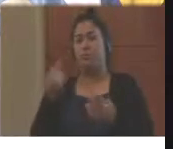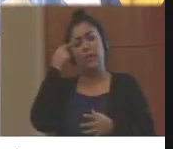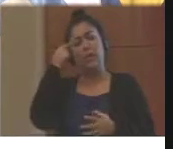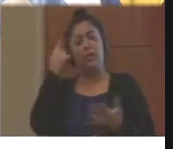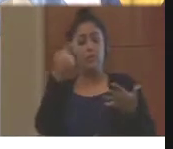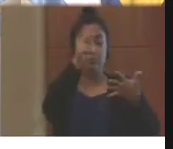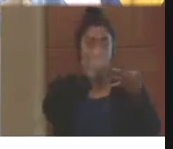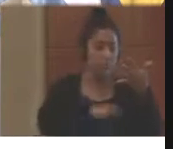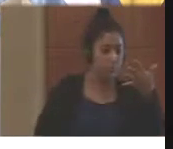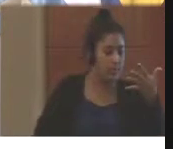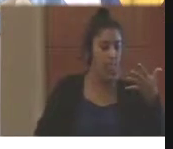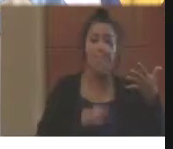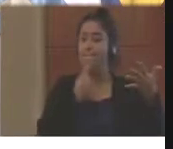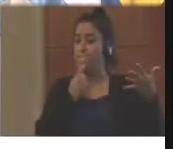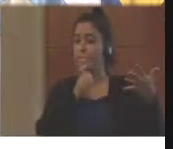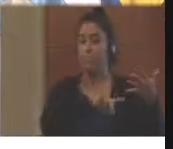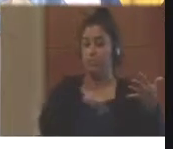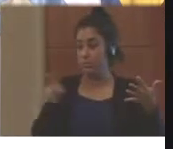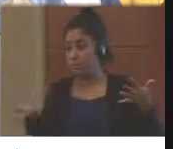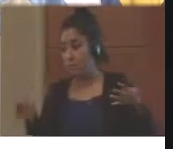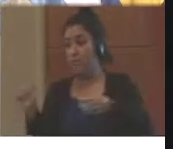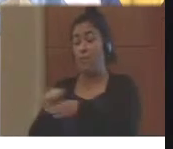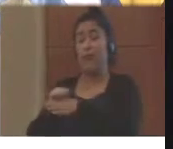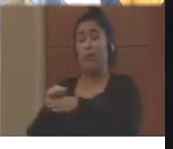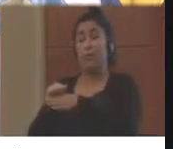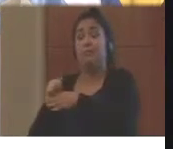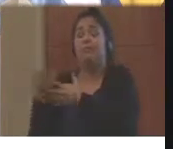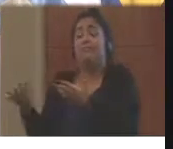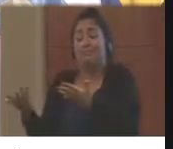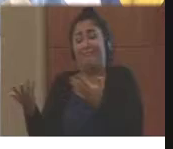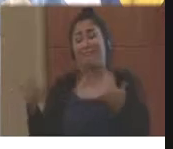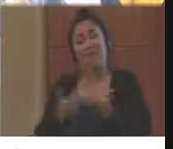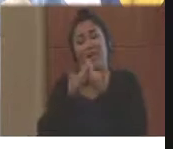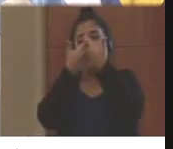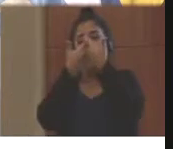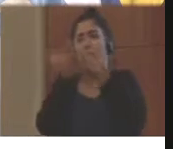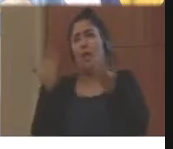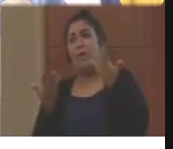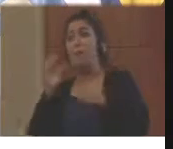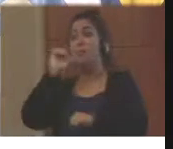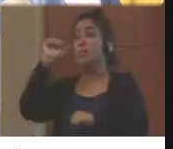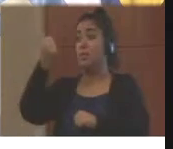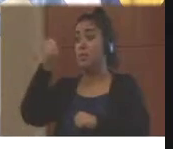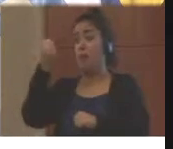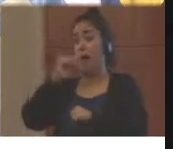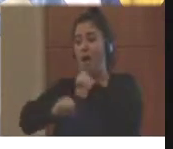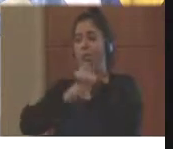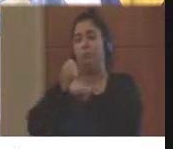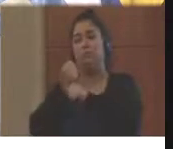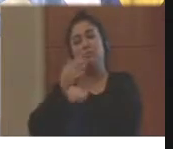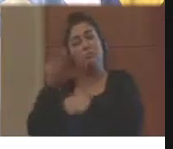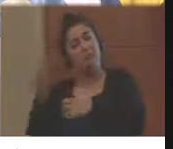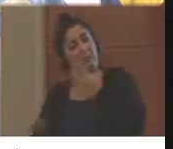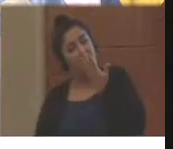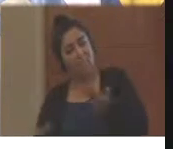respective countries what we're saying in theory, then in 10 years we would be just fine at least. The